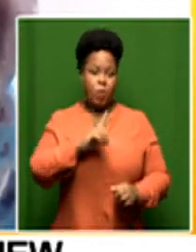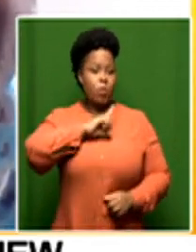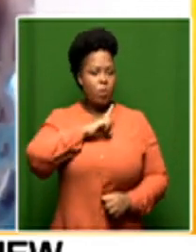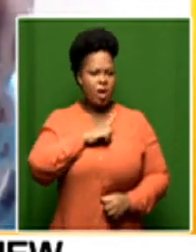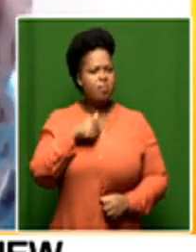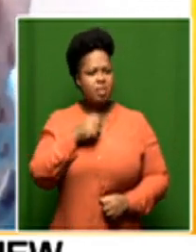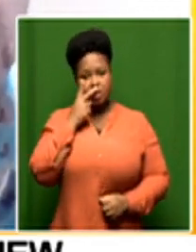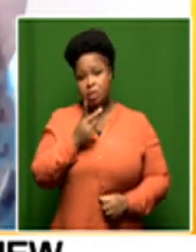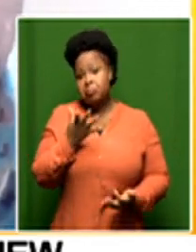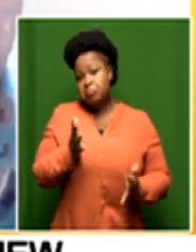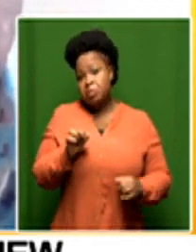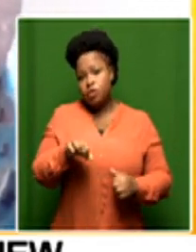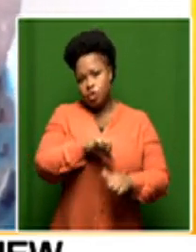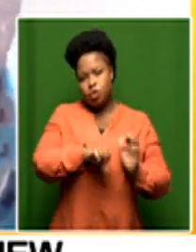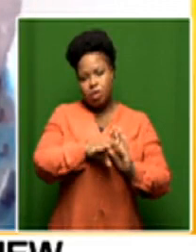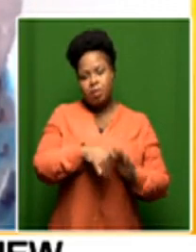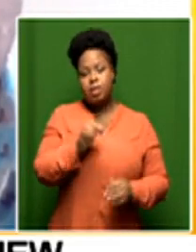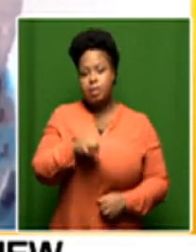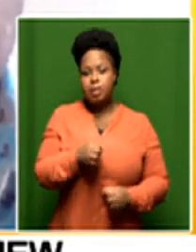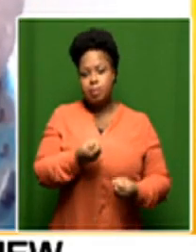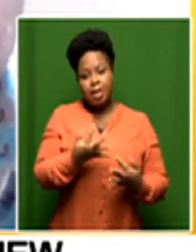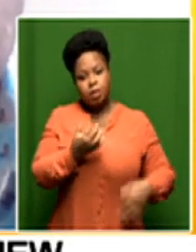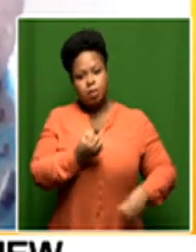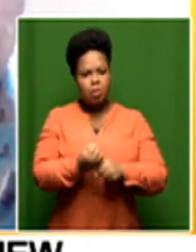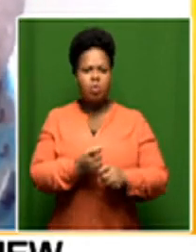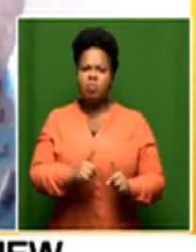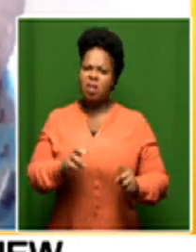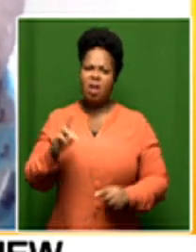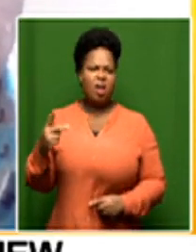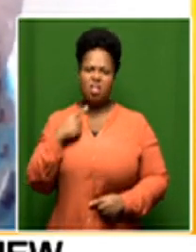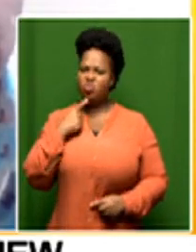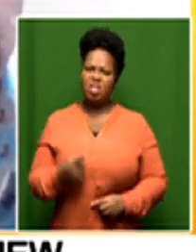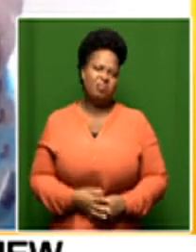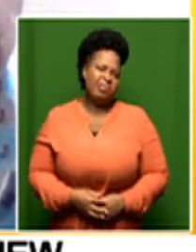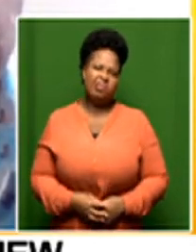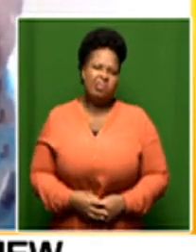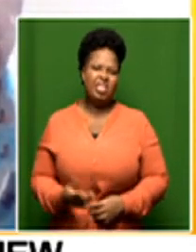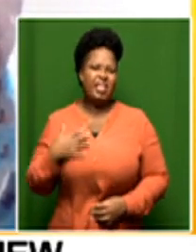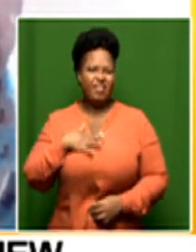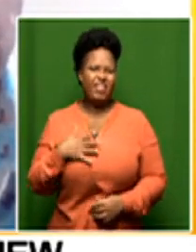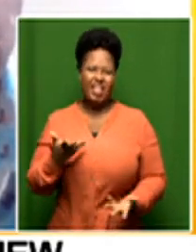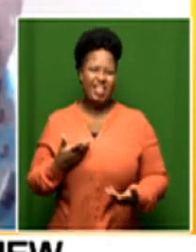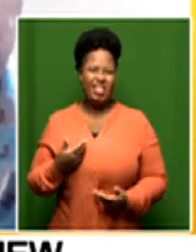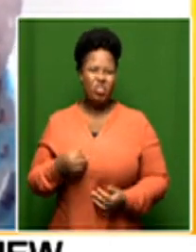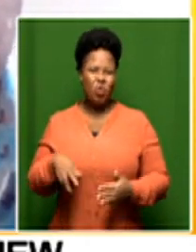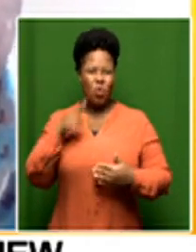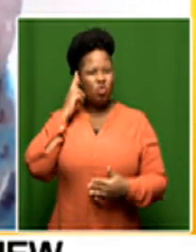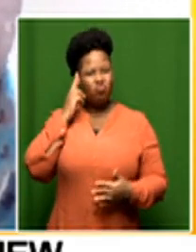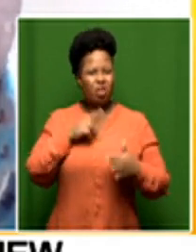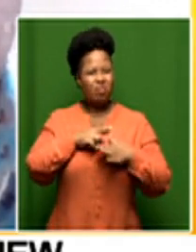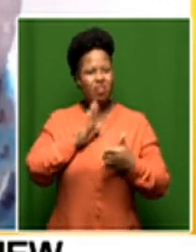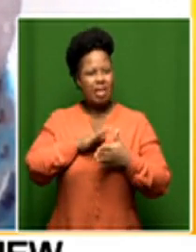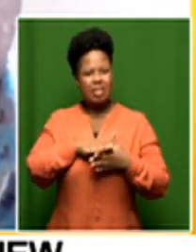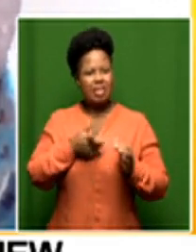And I do see from social media that you do have support, but there are others that are also saying that they feel that your reasoning is not right on this one.